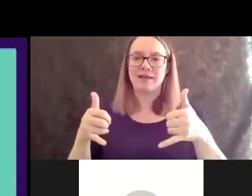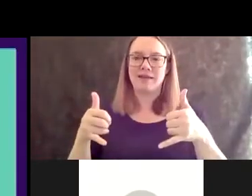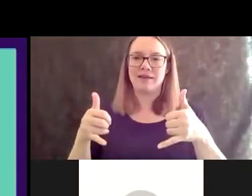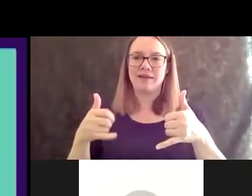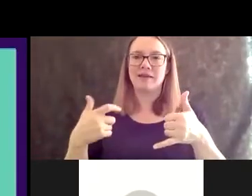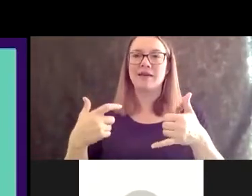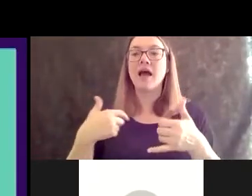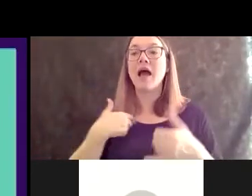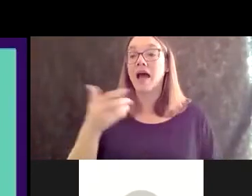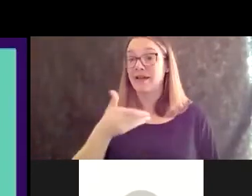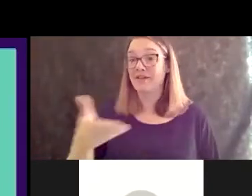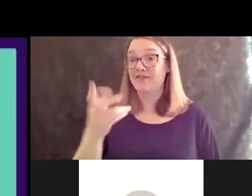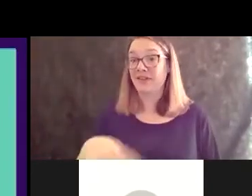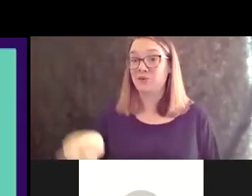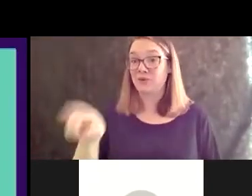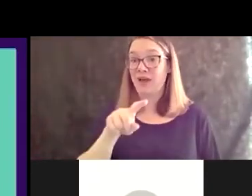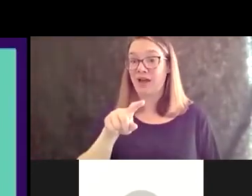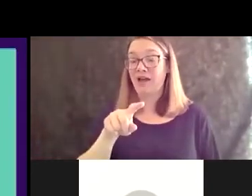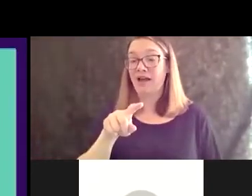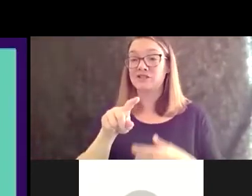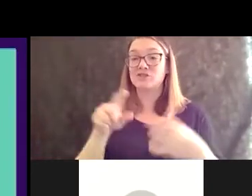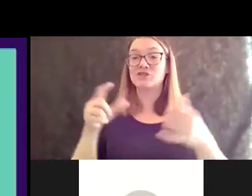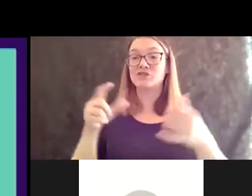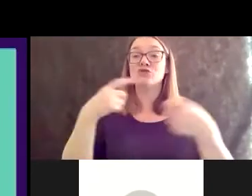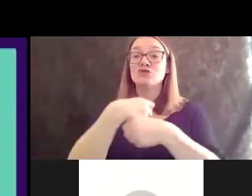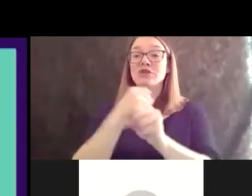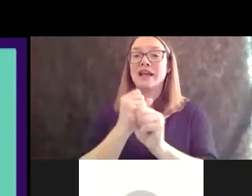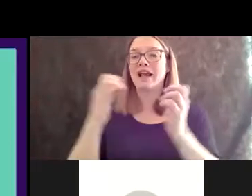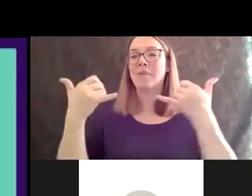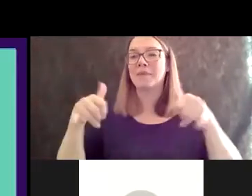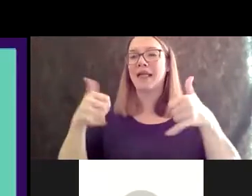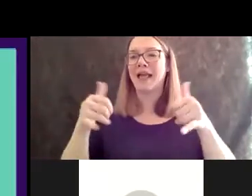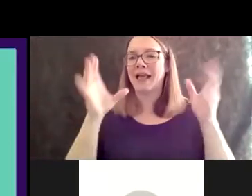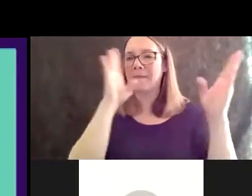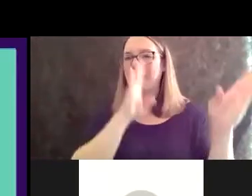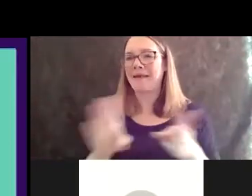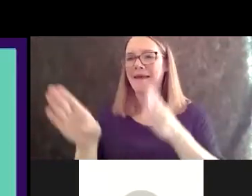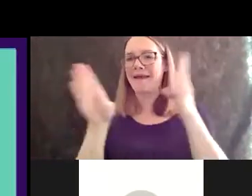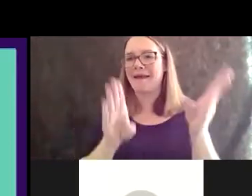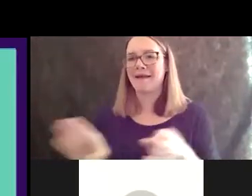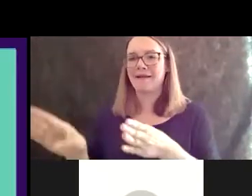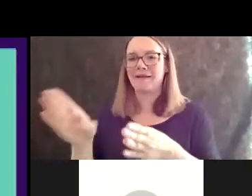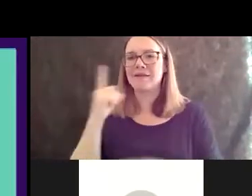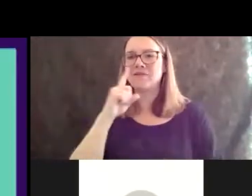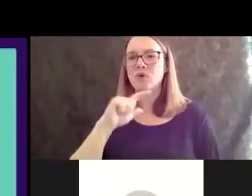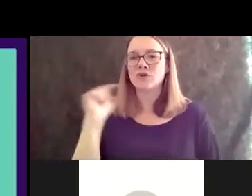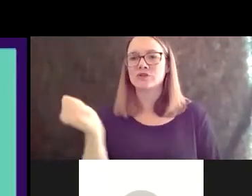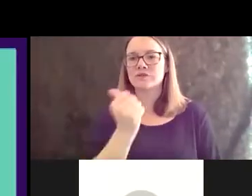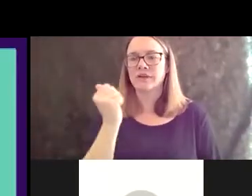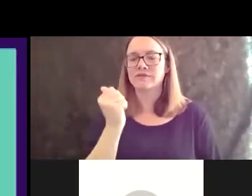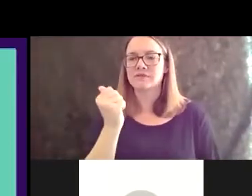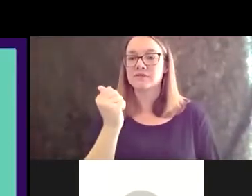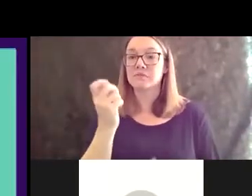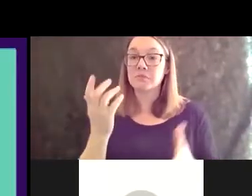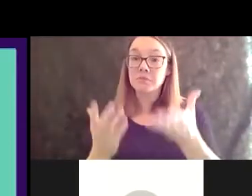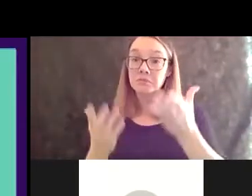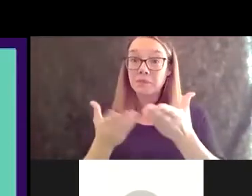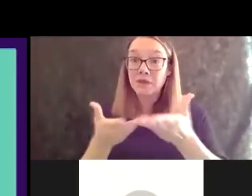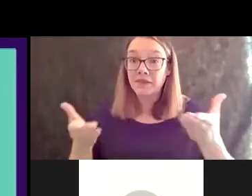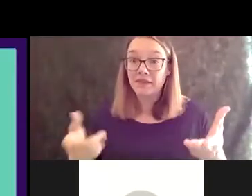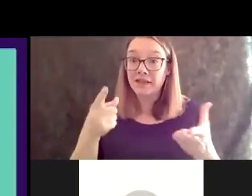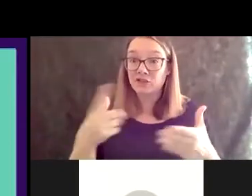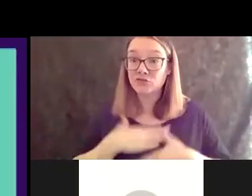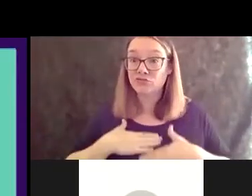or invite you guys to create like a play plan for yourself and, you know, write a list of the things that you enjoy